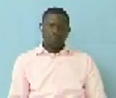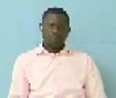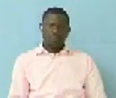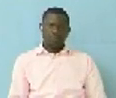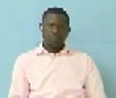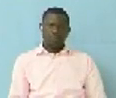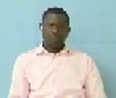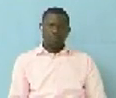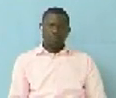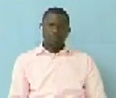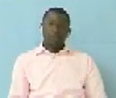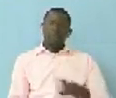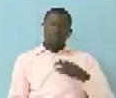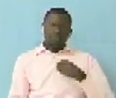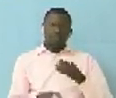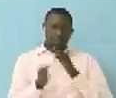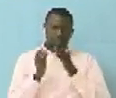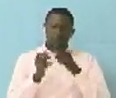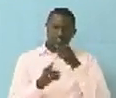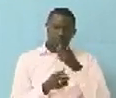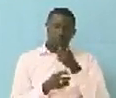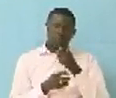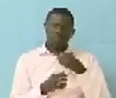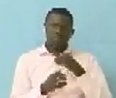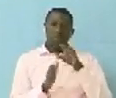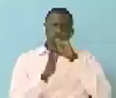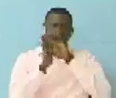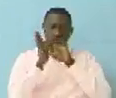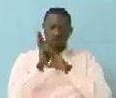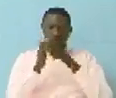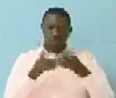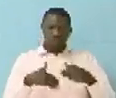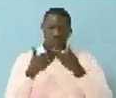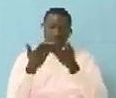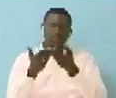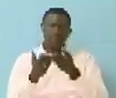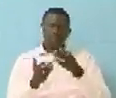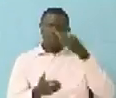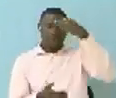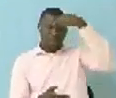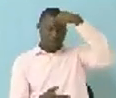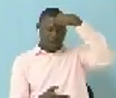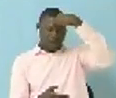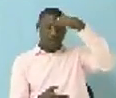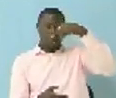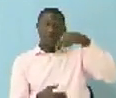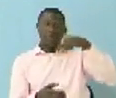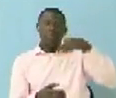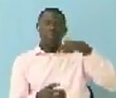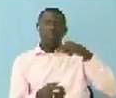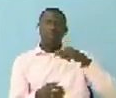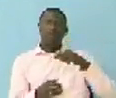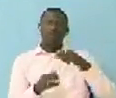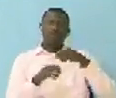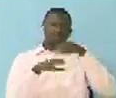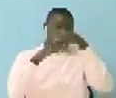me just put it to you that the Constitution provides that the heads of public corporations are appointed by the